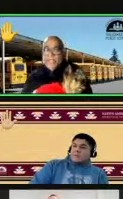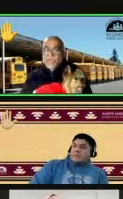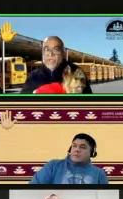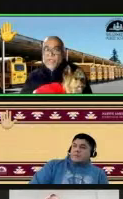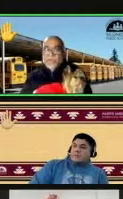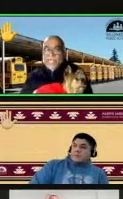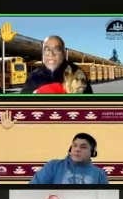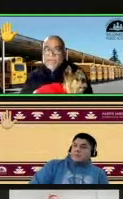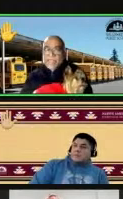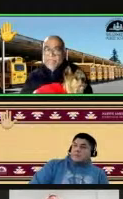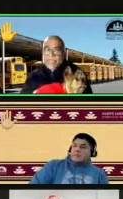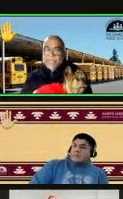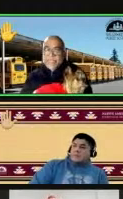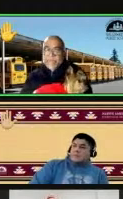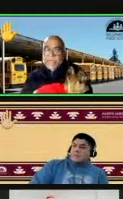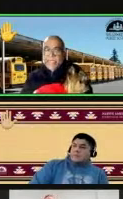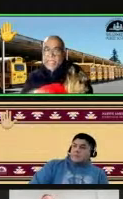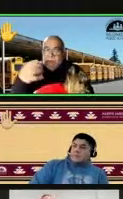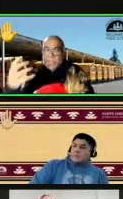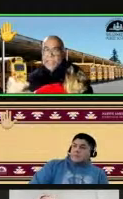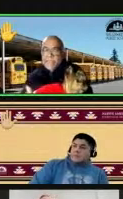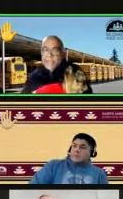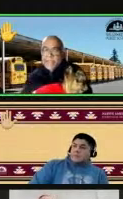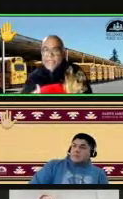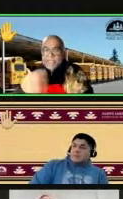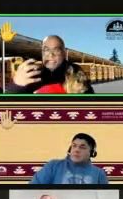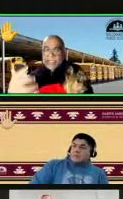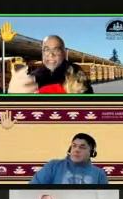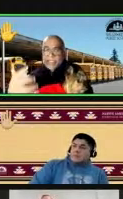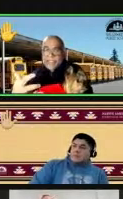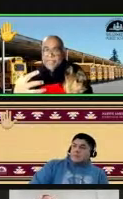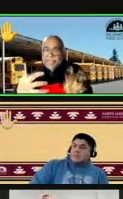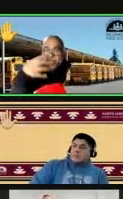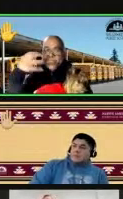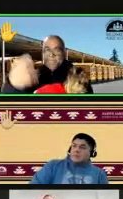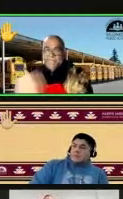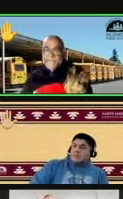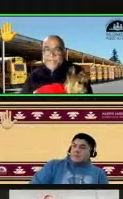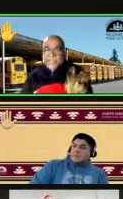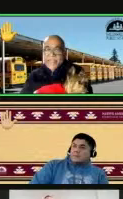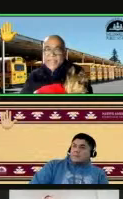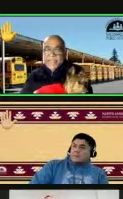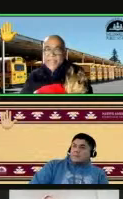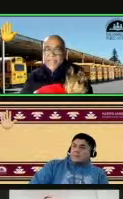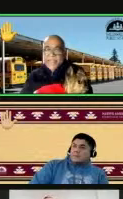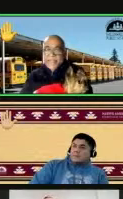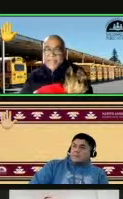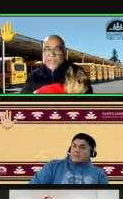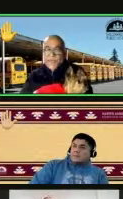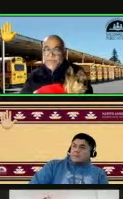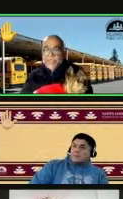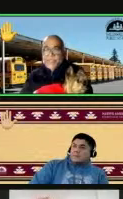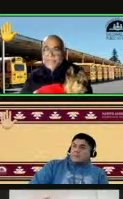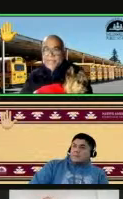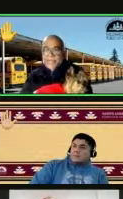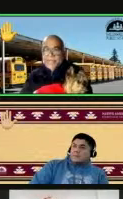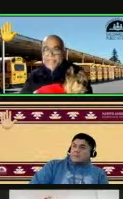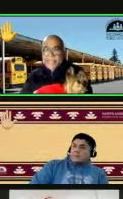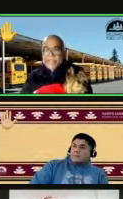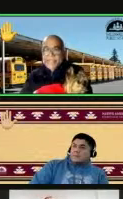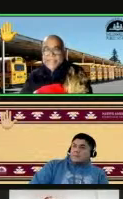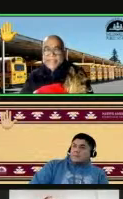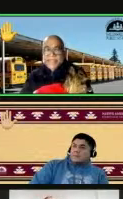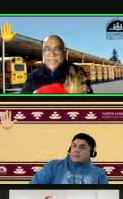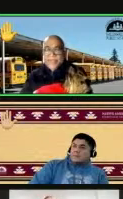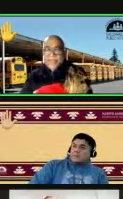having the dual language immersion or multilingual immersion as a concept throughout this